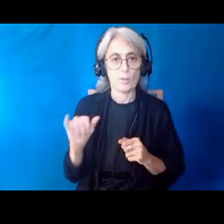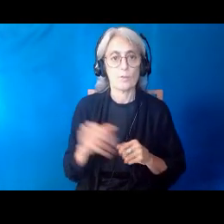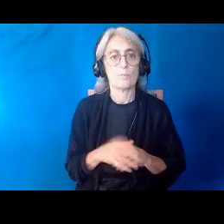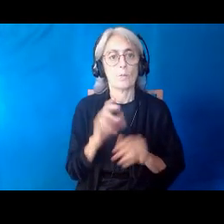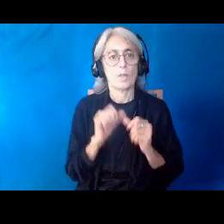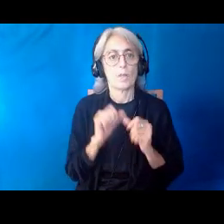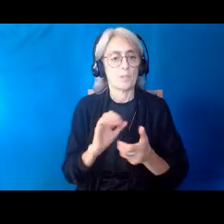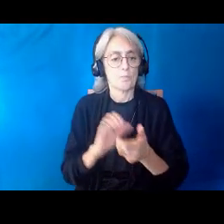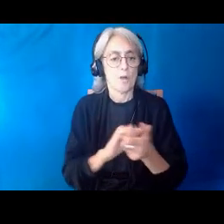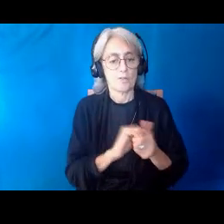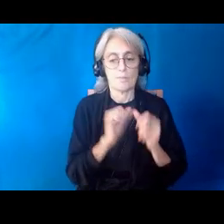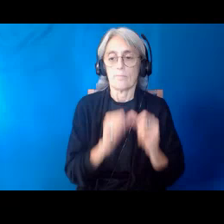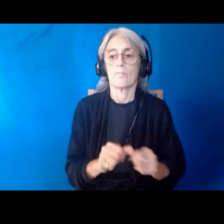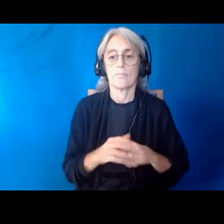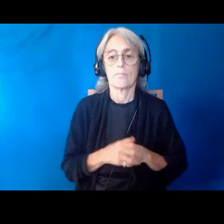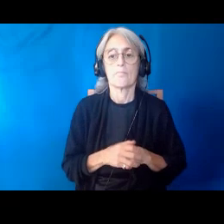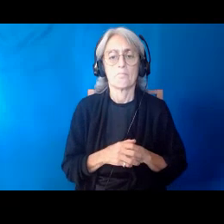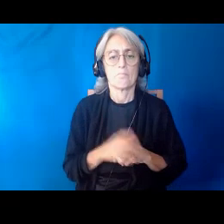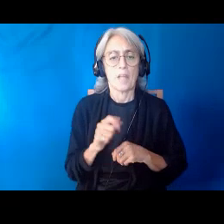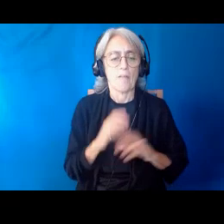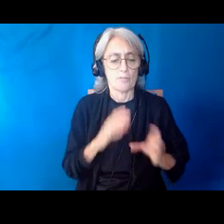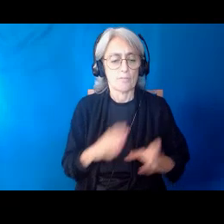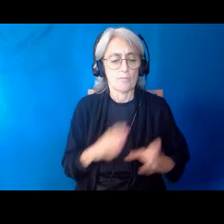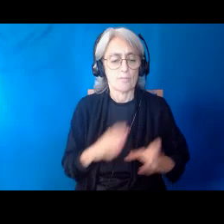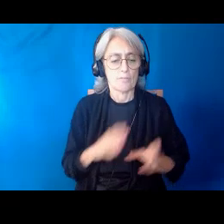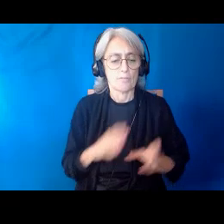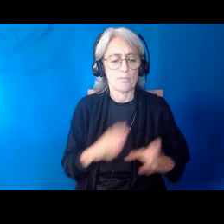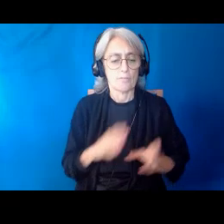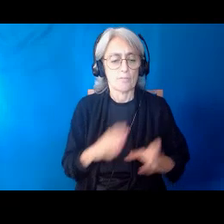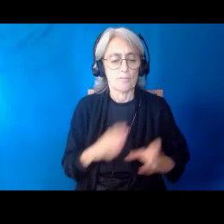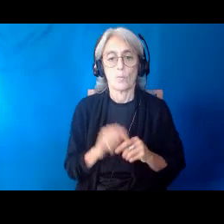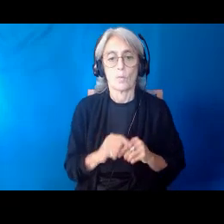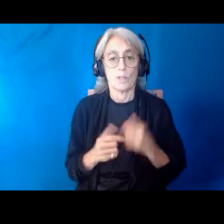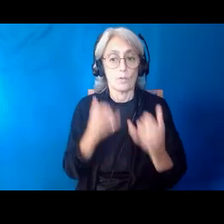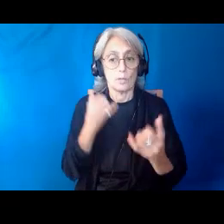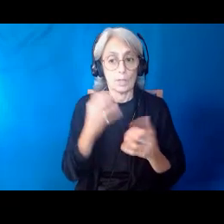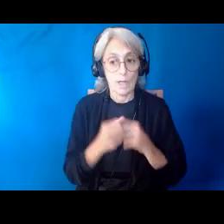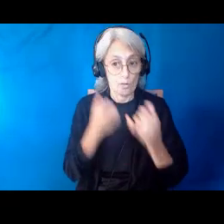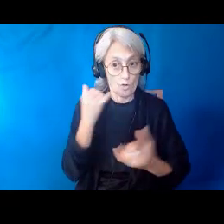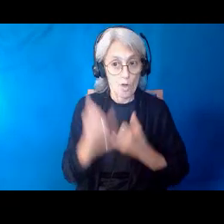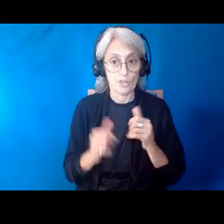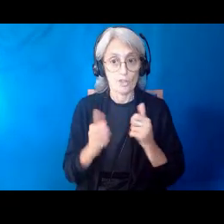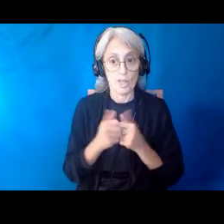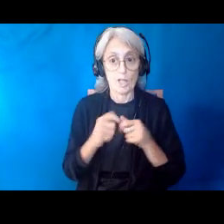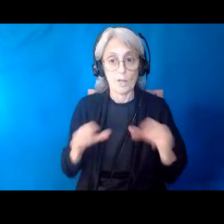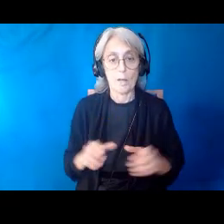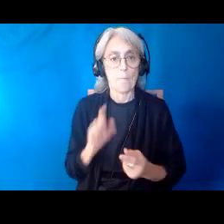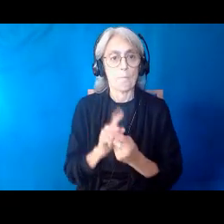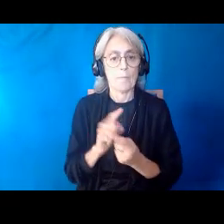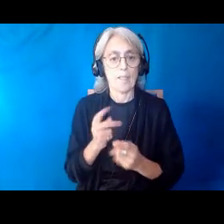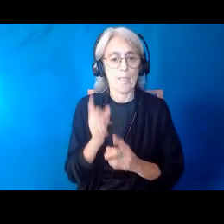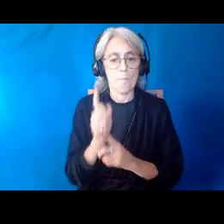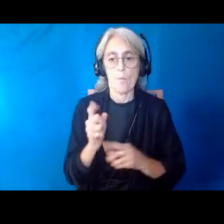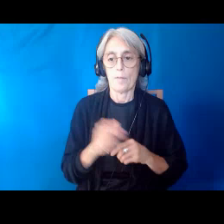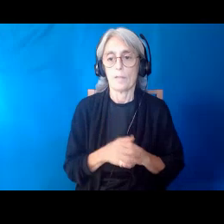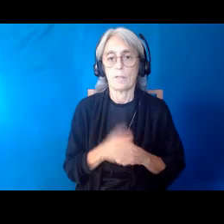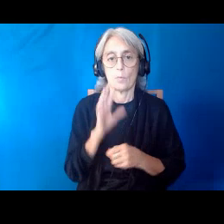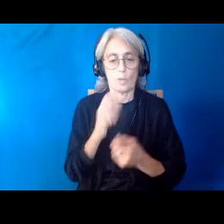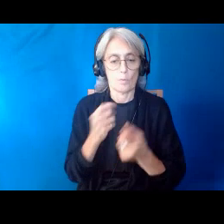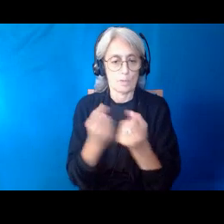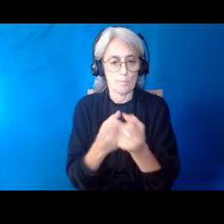but it doesn't happen by accident. So as you get those calls, challenges to action, meet the moment. And we will be right there with you. So